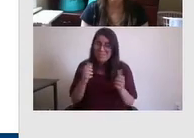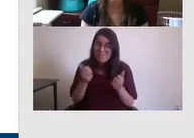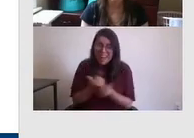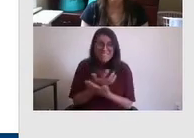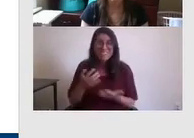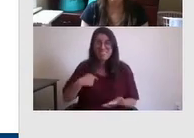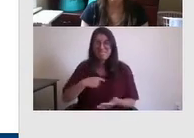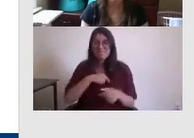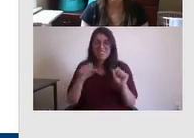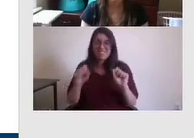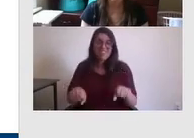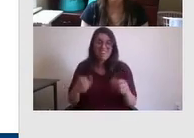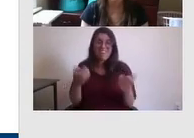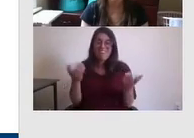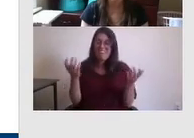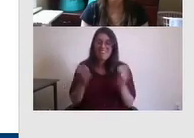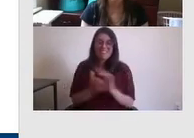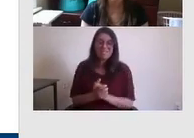we can